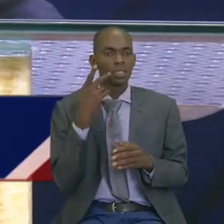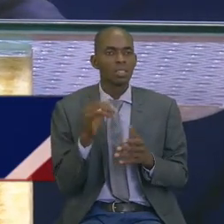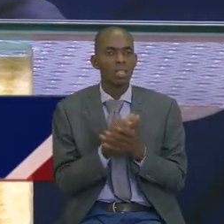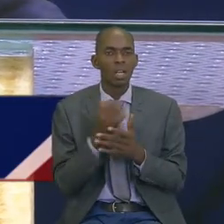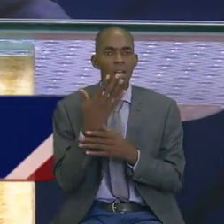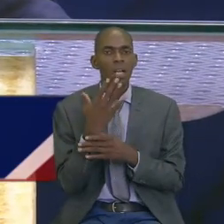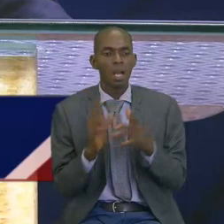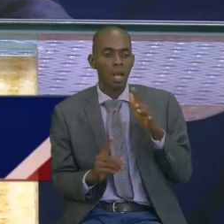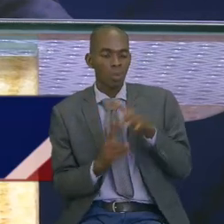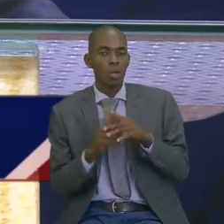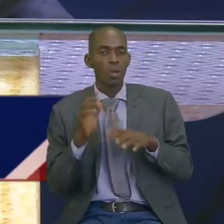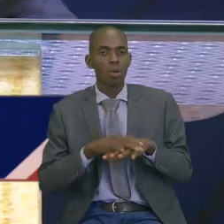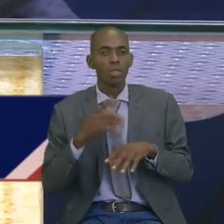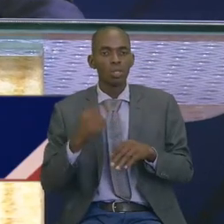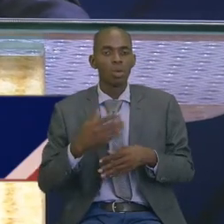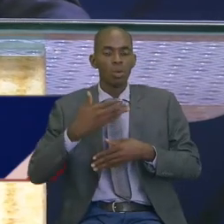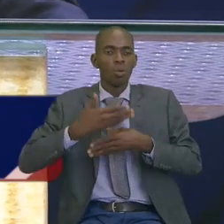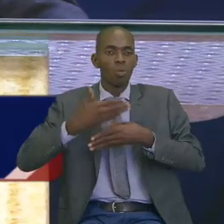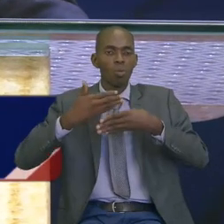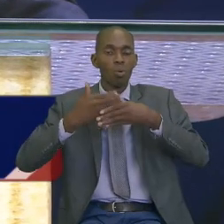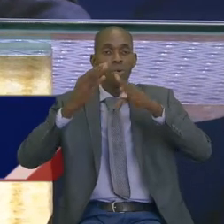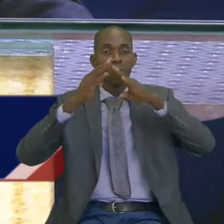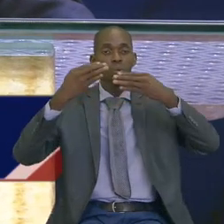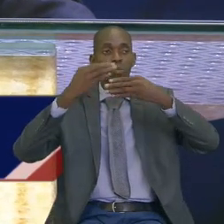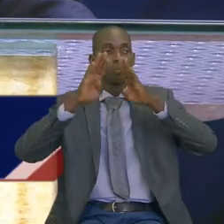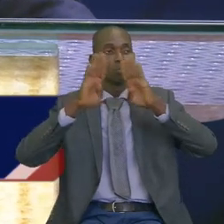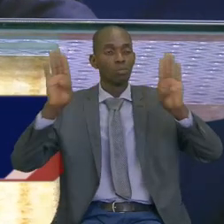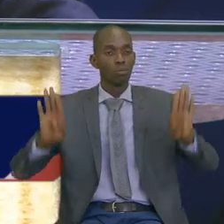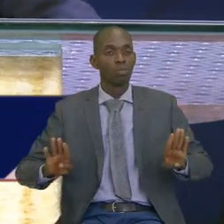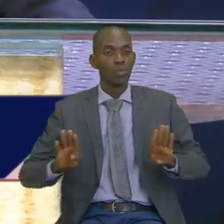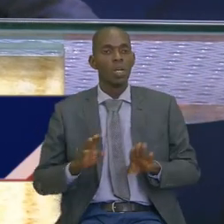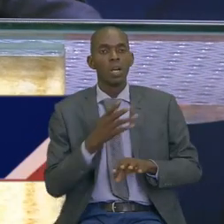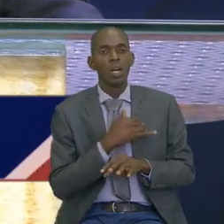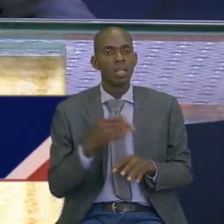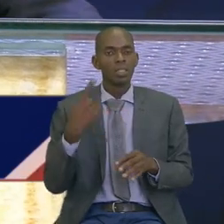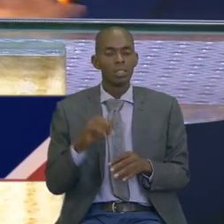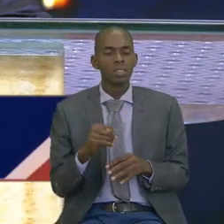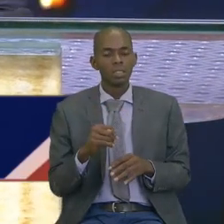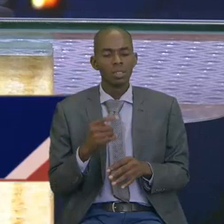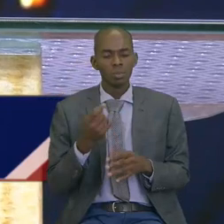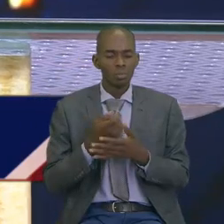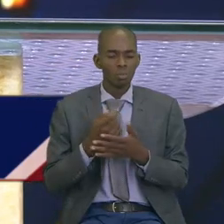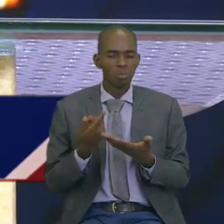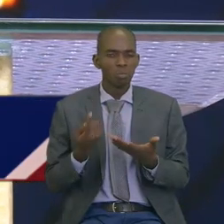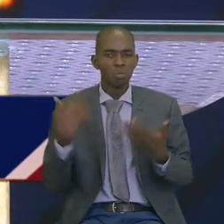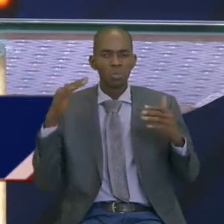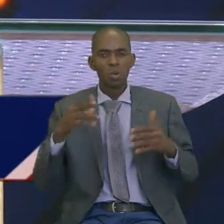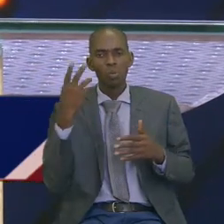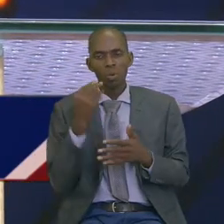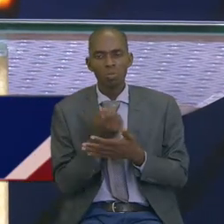wall and was writing. It was writing his doom, his judgment, that it was finished. It was a